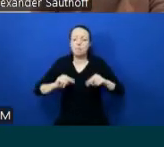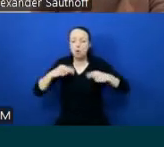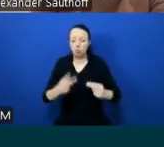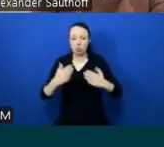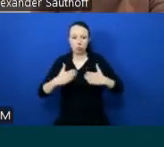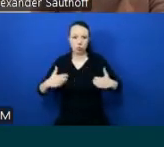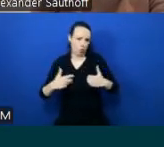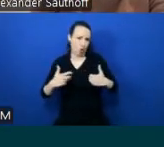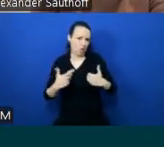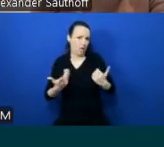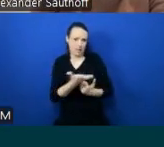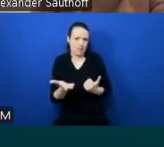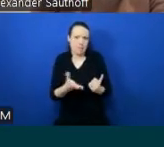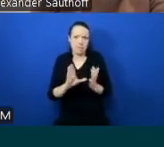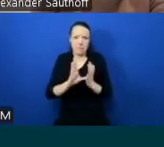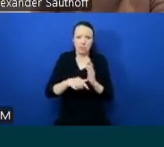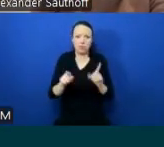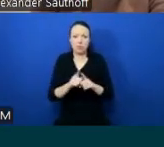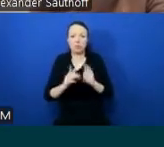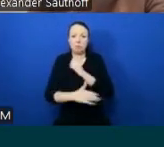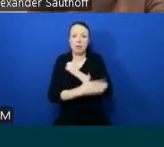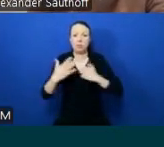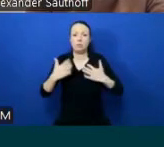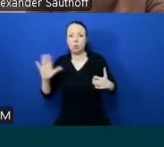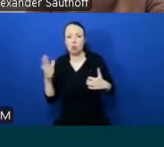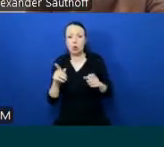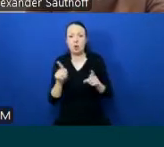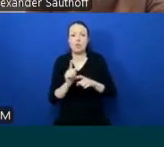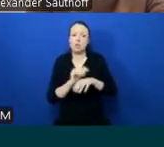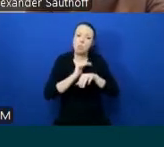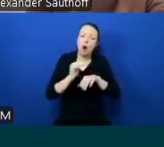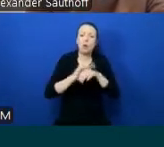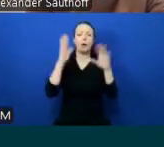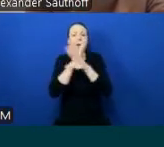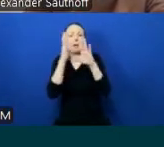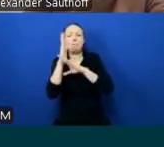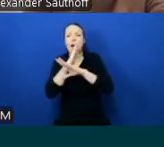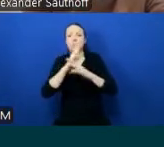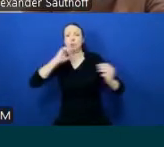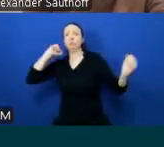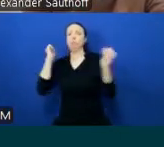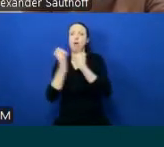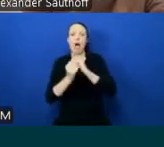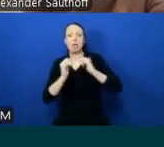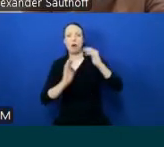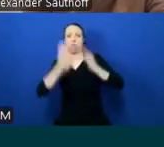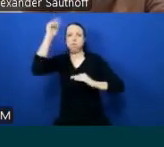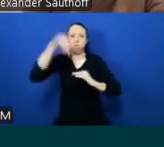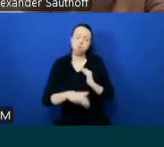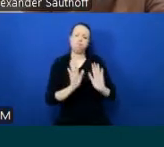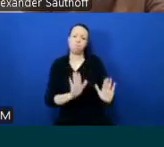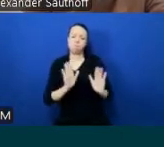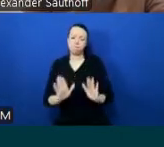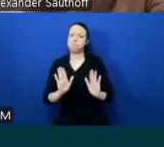also tackle climate change. So today, across Europe, many cities have developed such